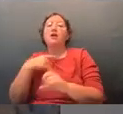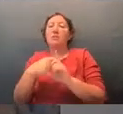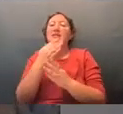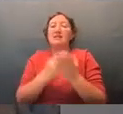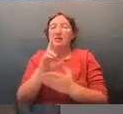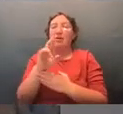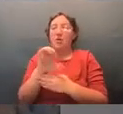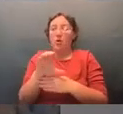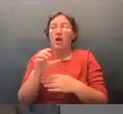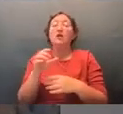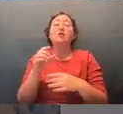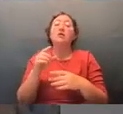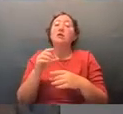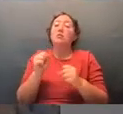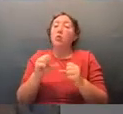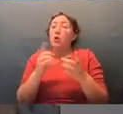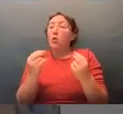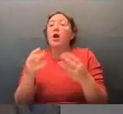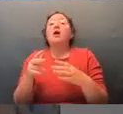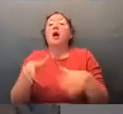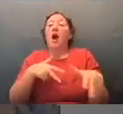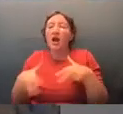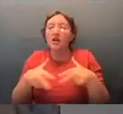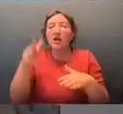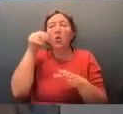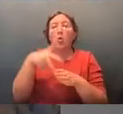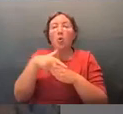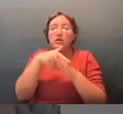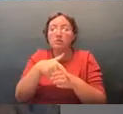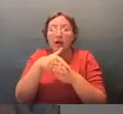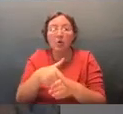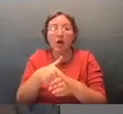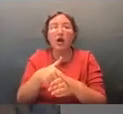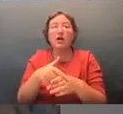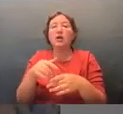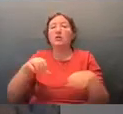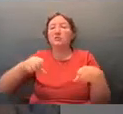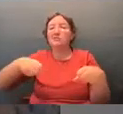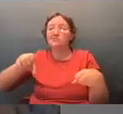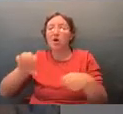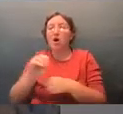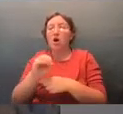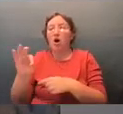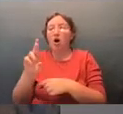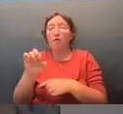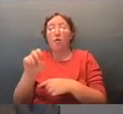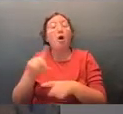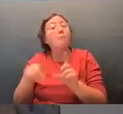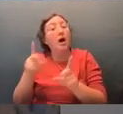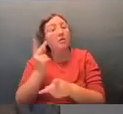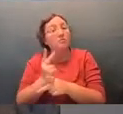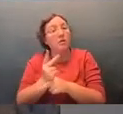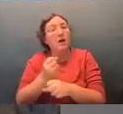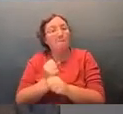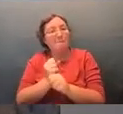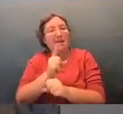you have here is hiking, horseback riding, or you can go off-roading. Just make sure that you have the